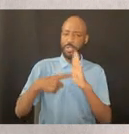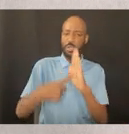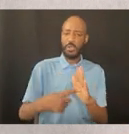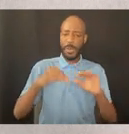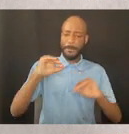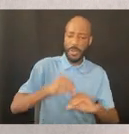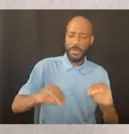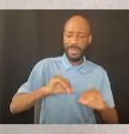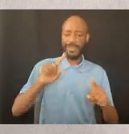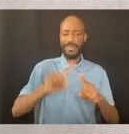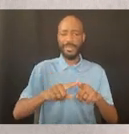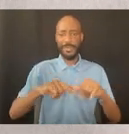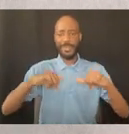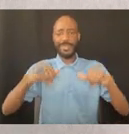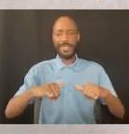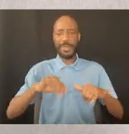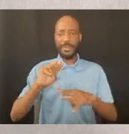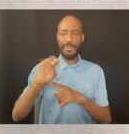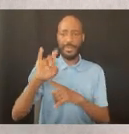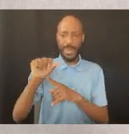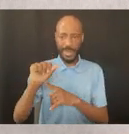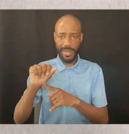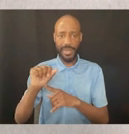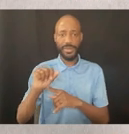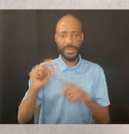to the band of quilting women that she calls family.